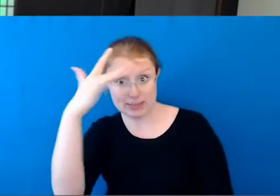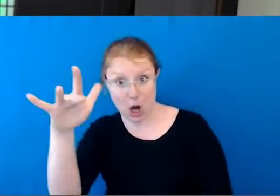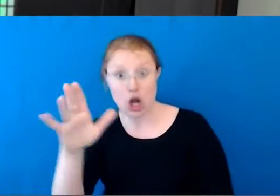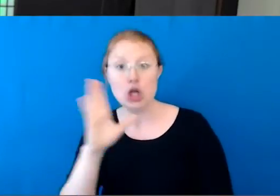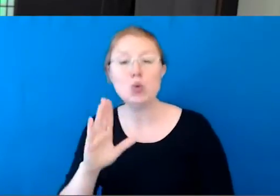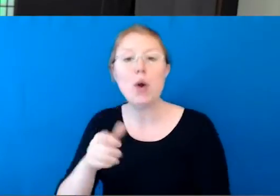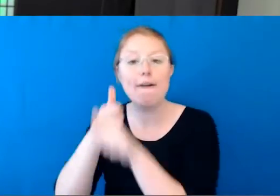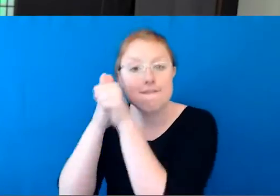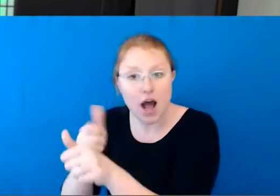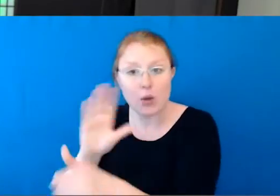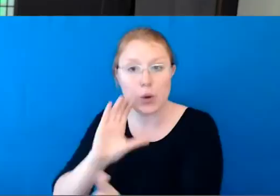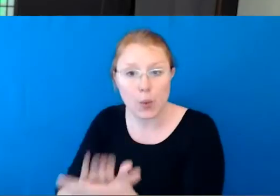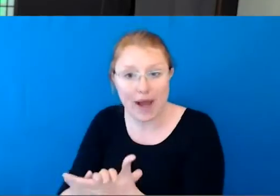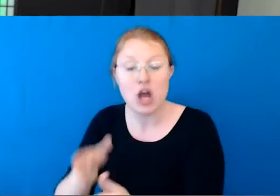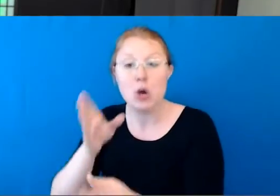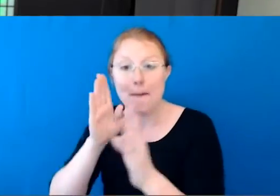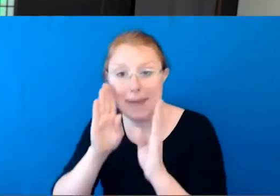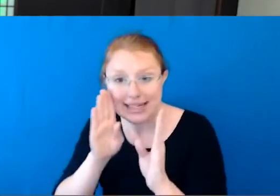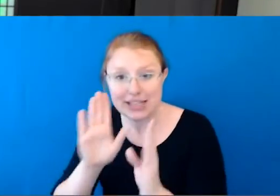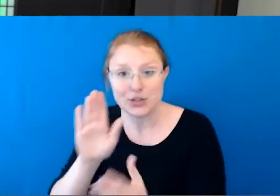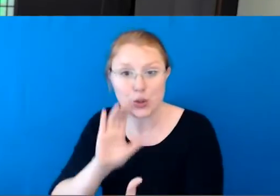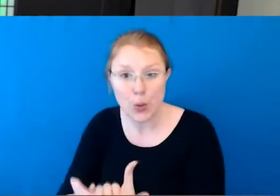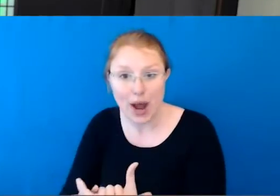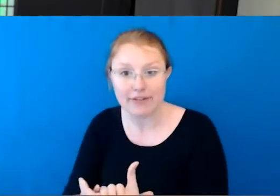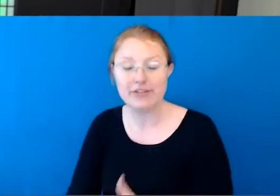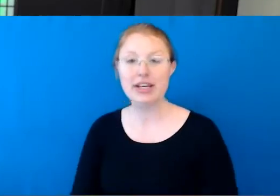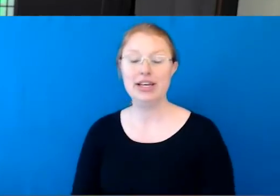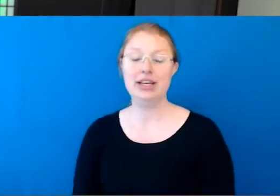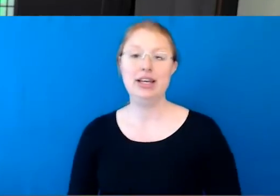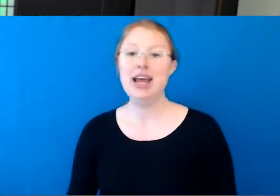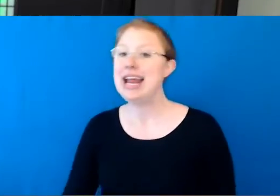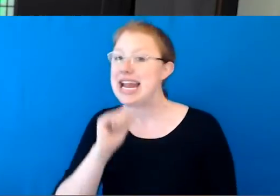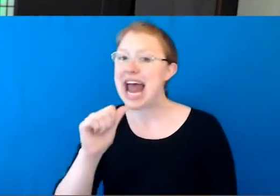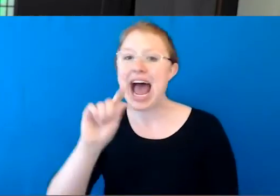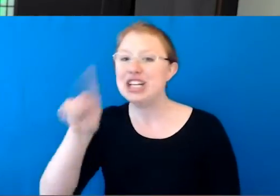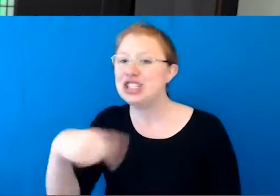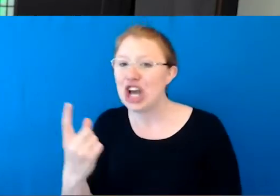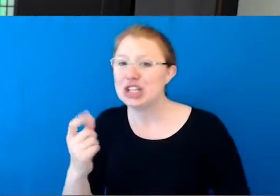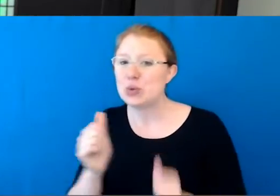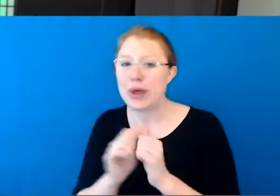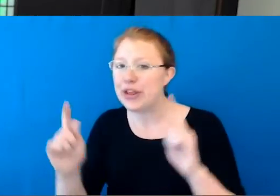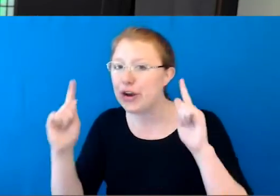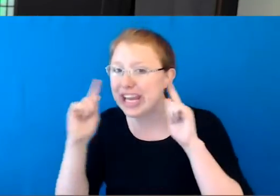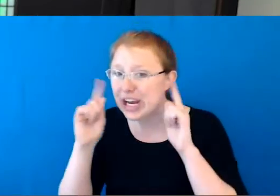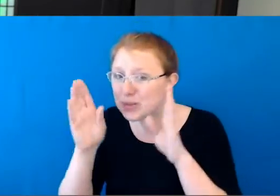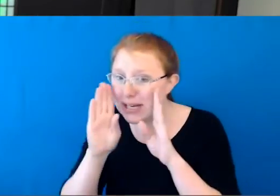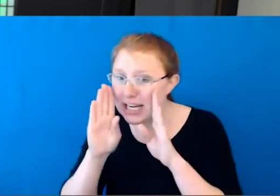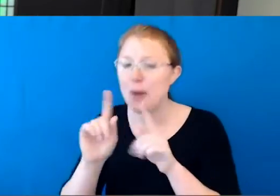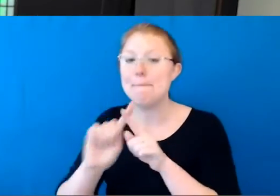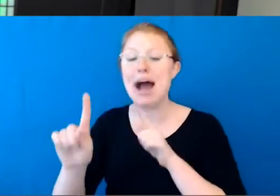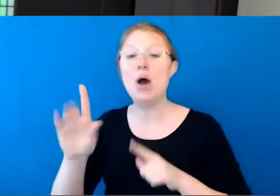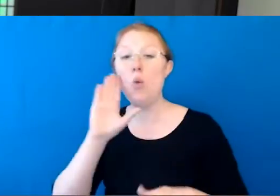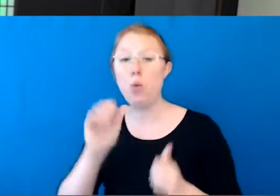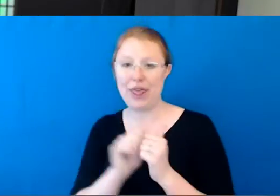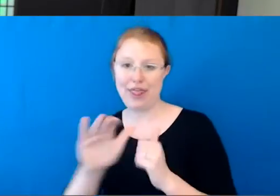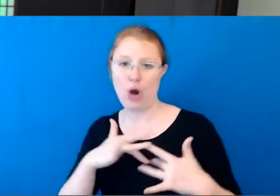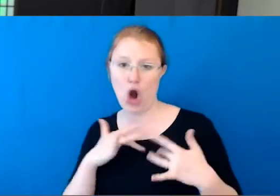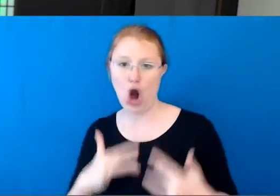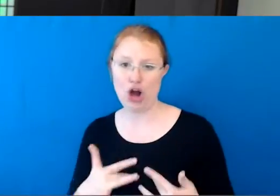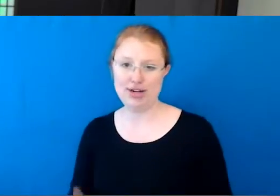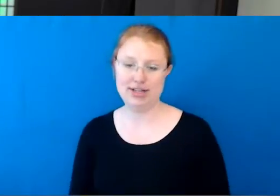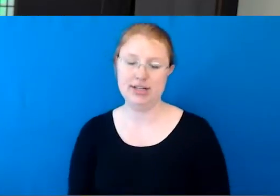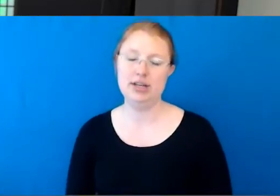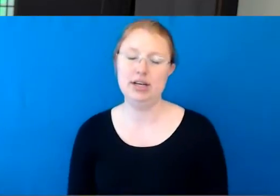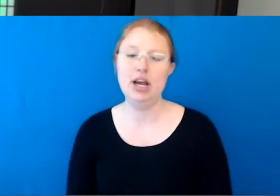know, not just with your ears, but with your heart. Because let me tell you something, your wife will save you time and time and time again.